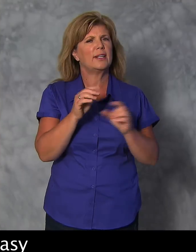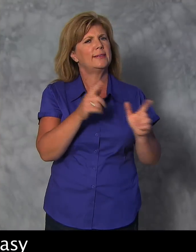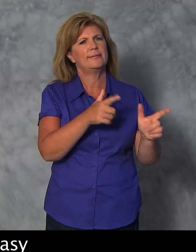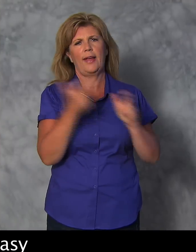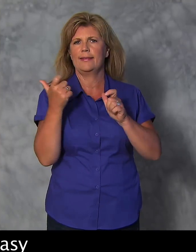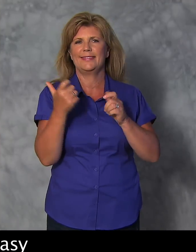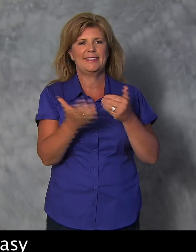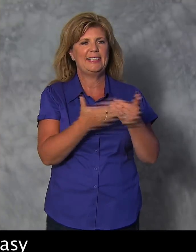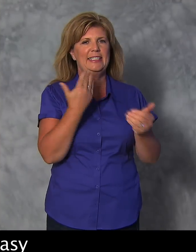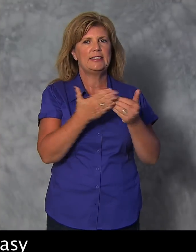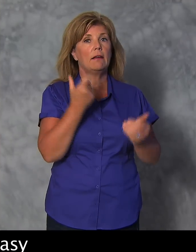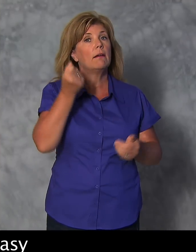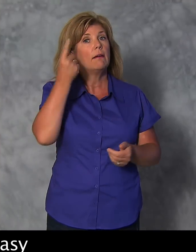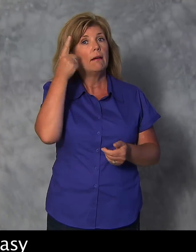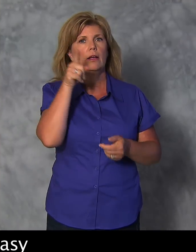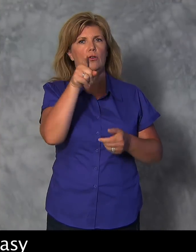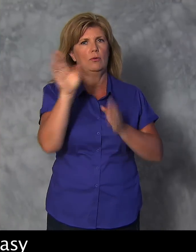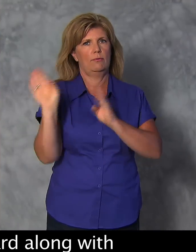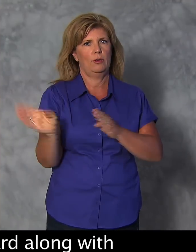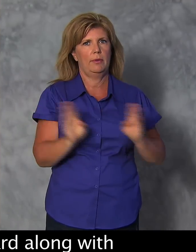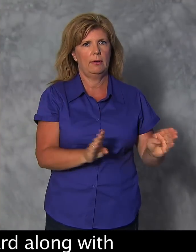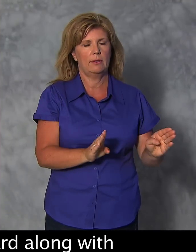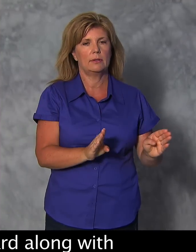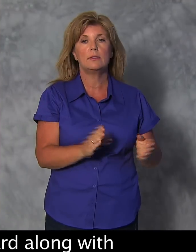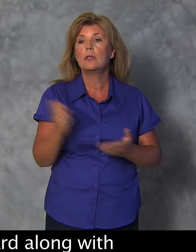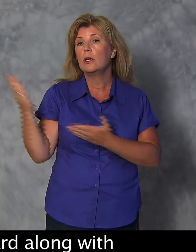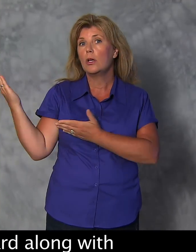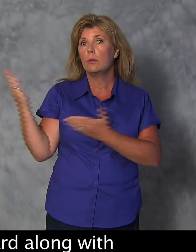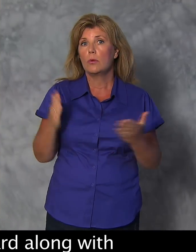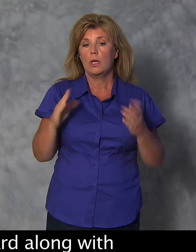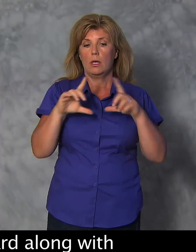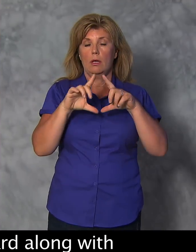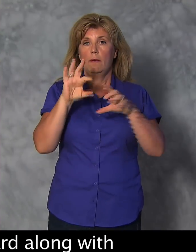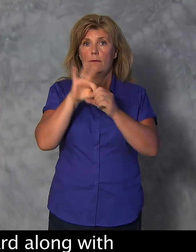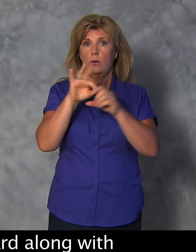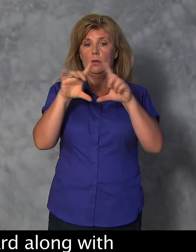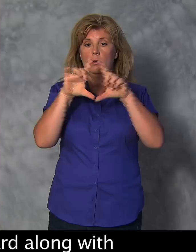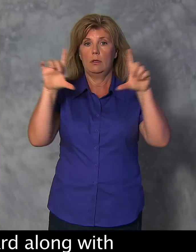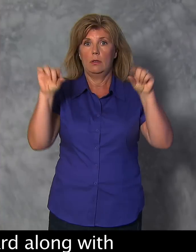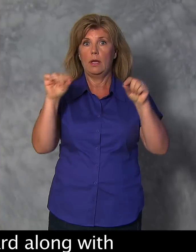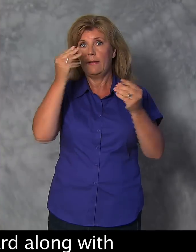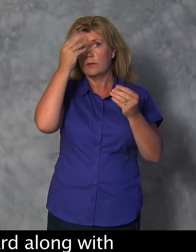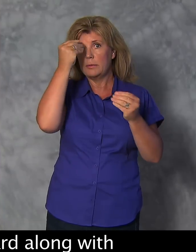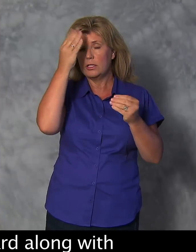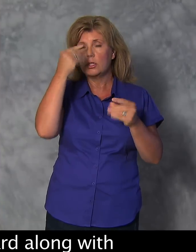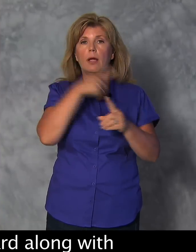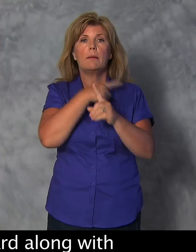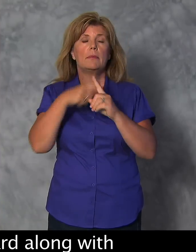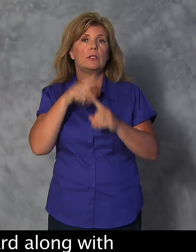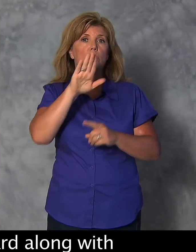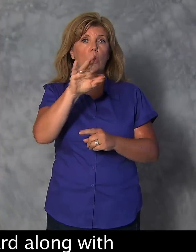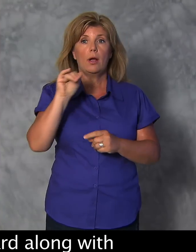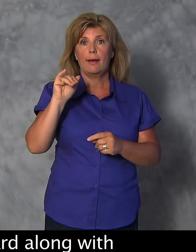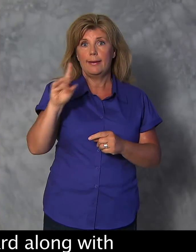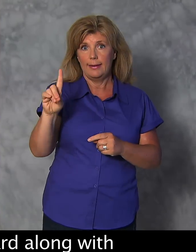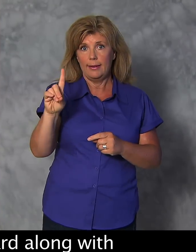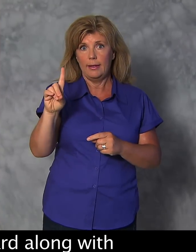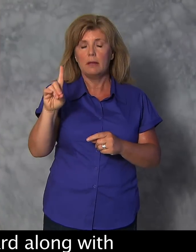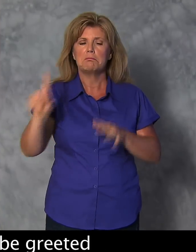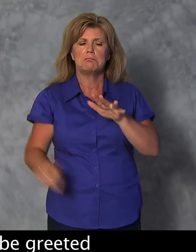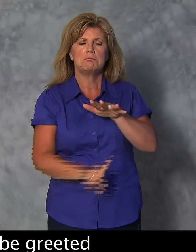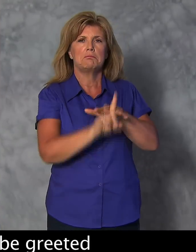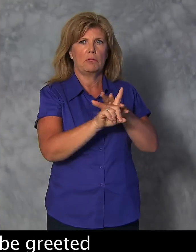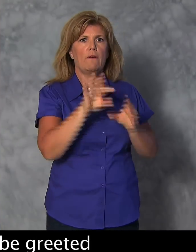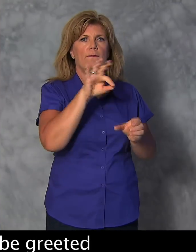Voting is quick and easy when you're prepared. Bring your voter information card along with acceptable identification when you go to